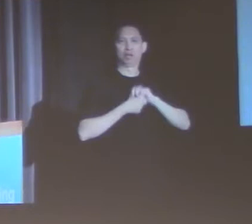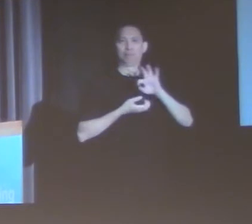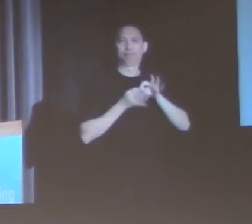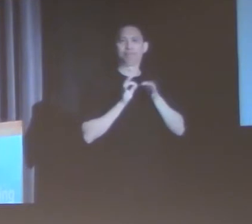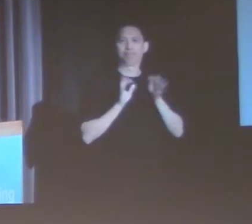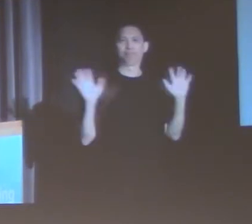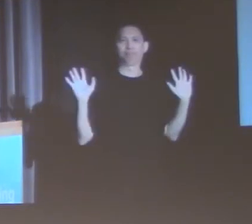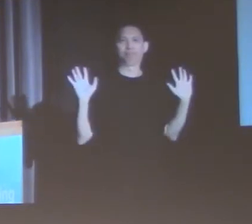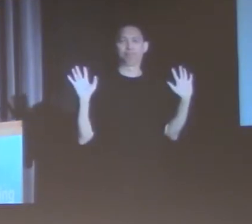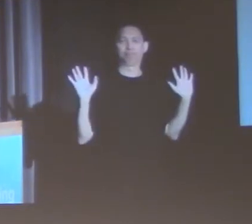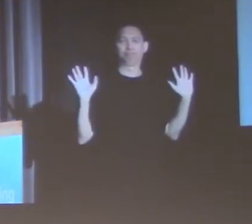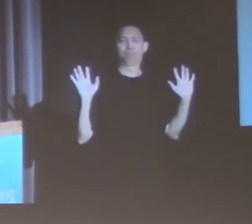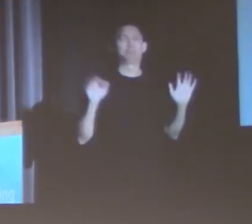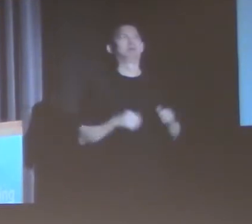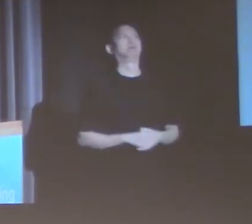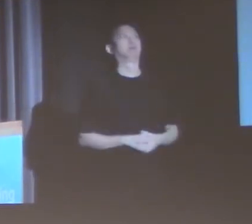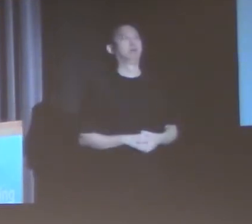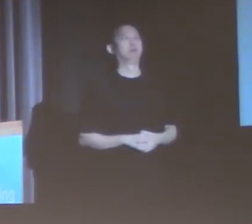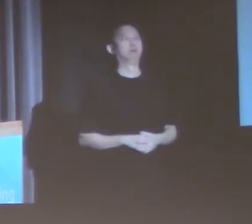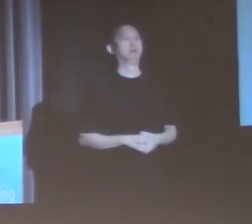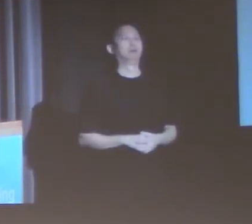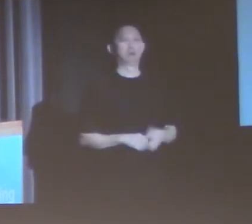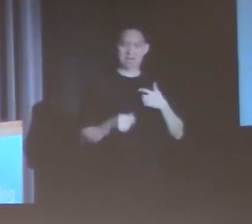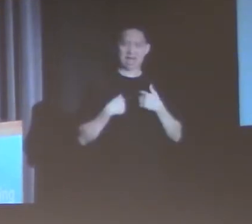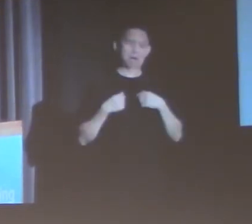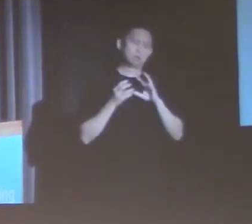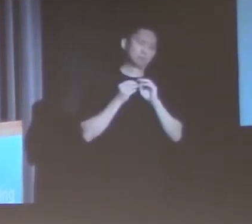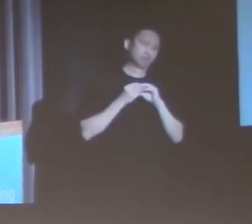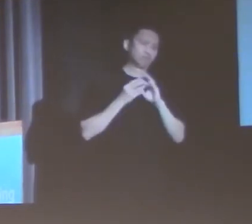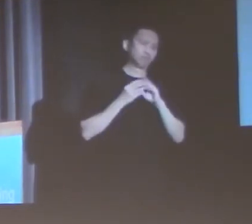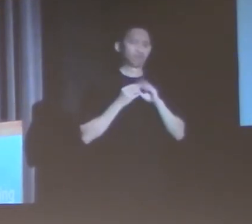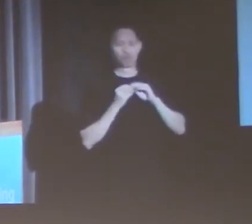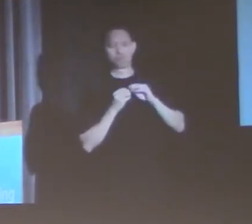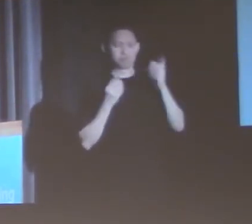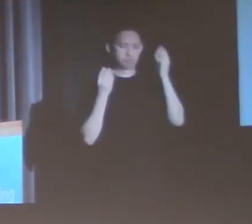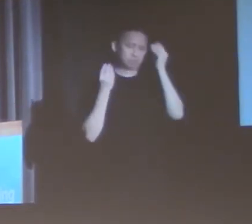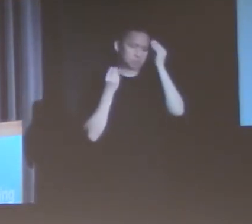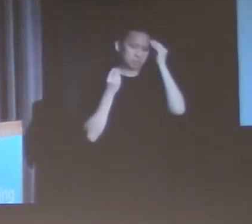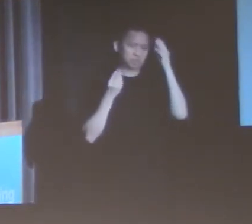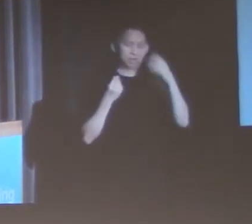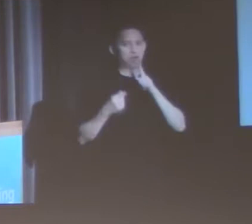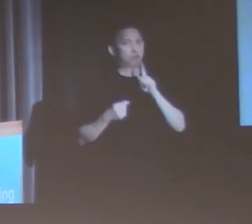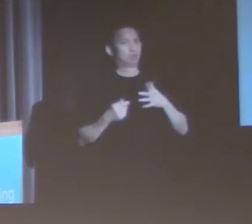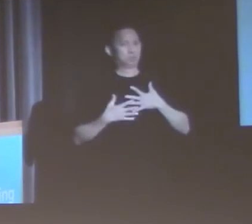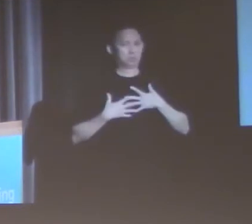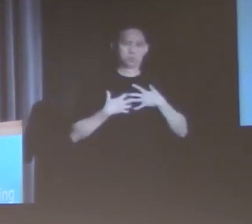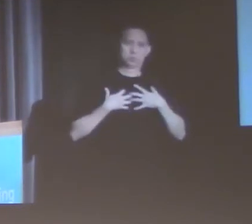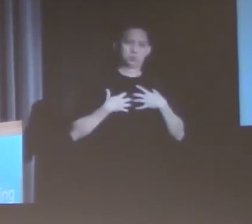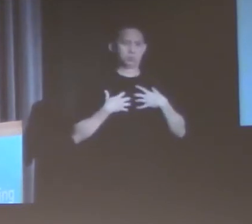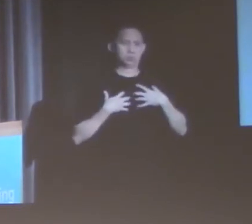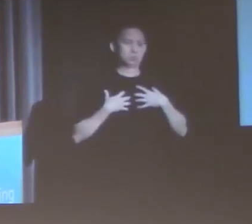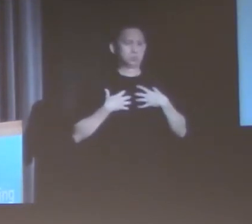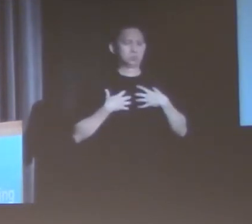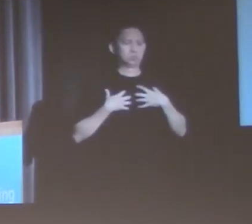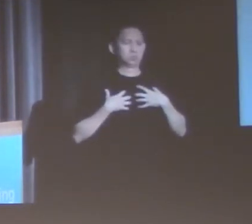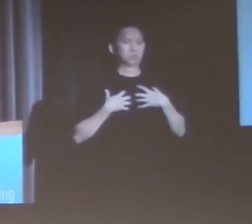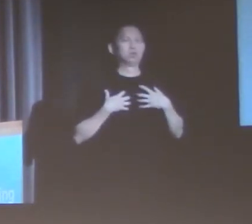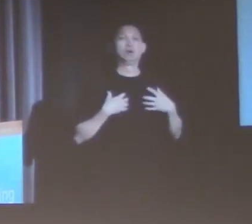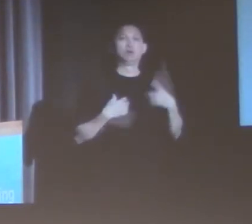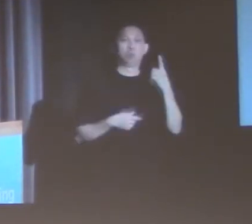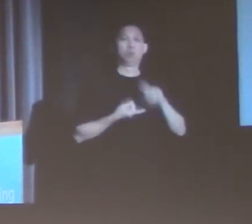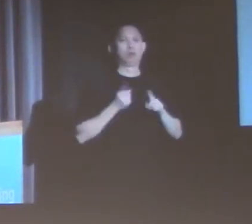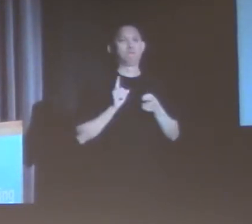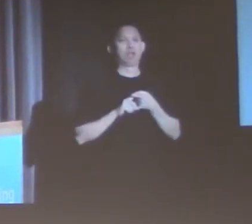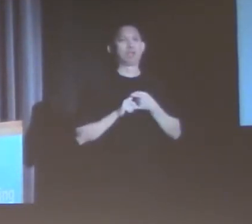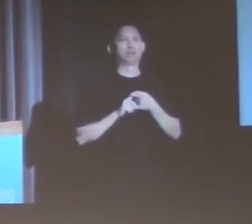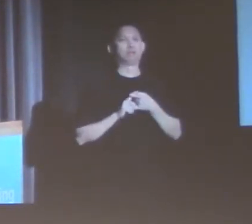I was talking about this a lot, in a much more kind of emotional way. And then I met a friend of mine,